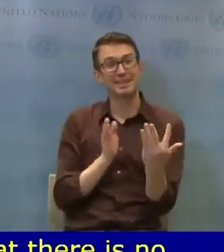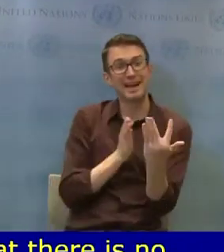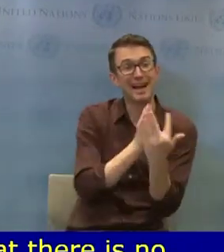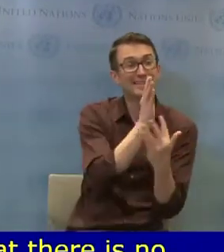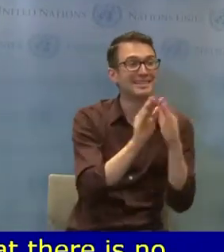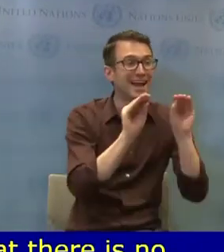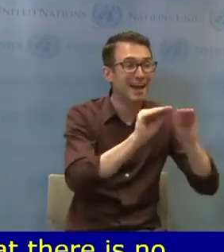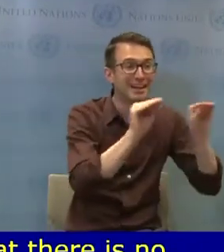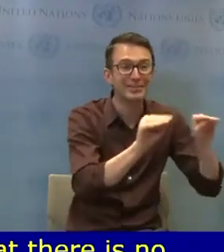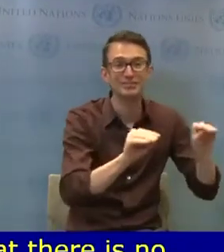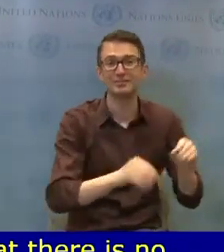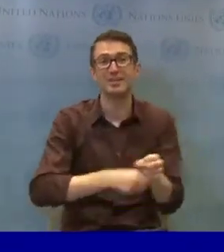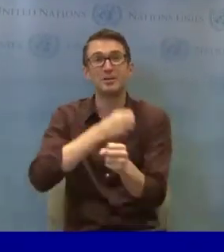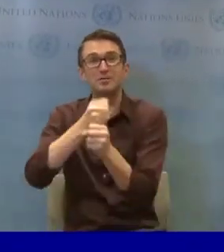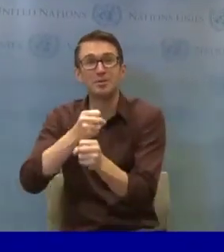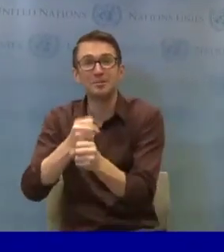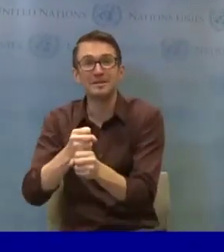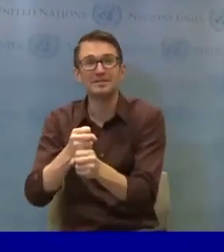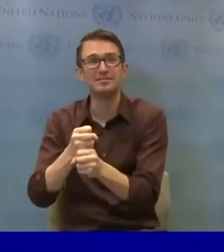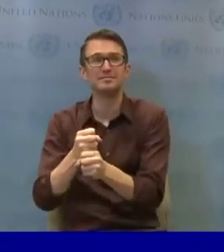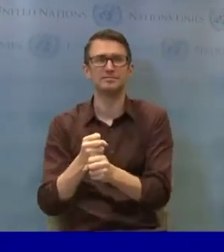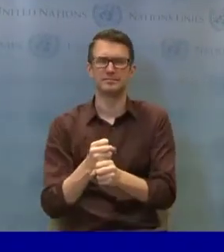means empowerment.